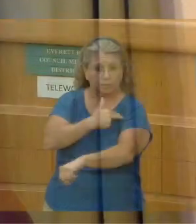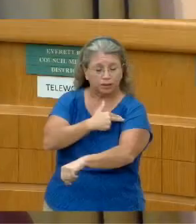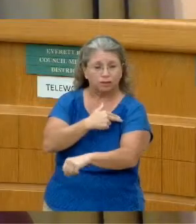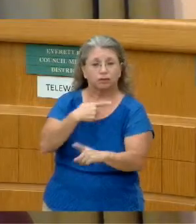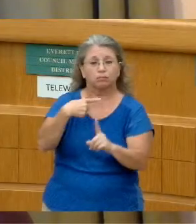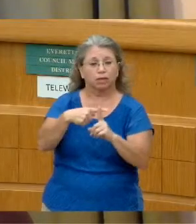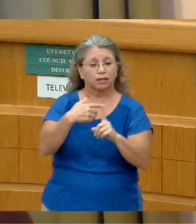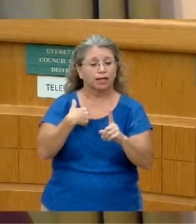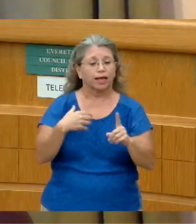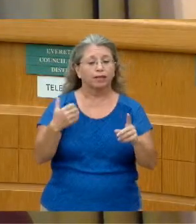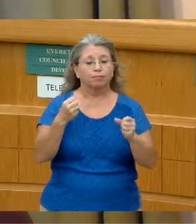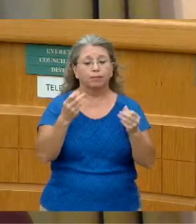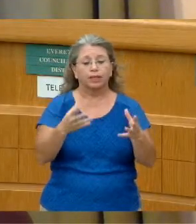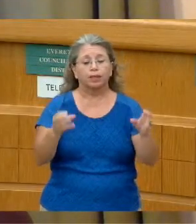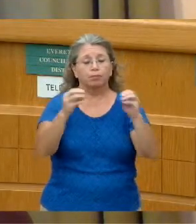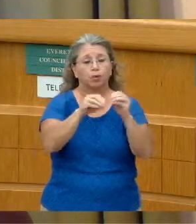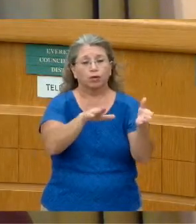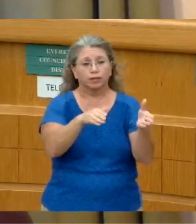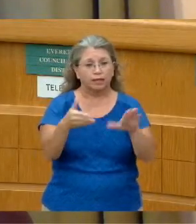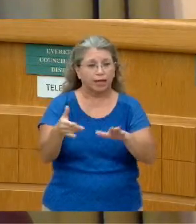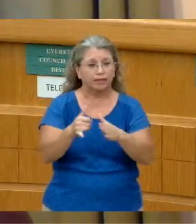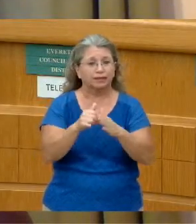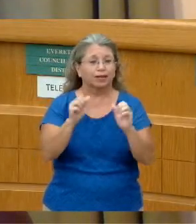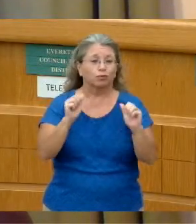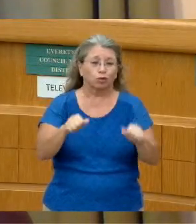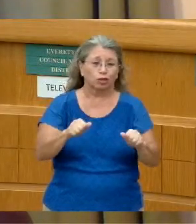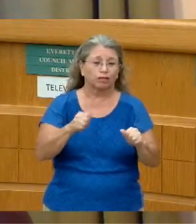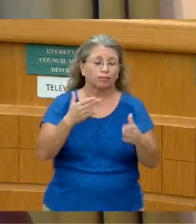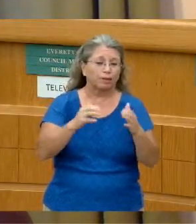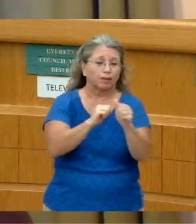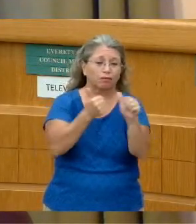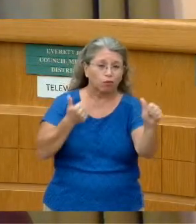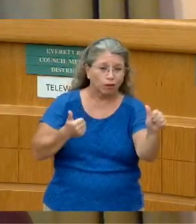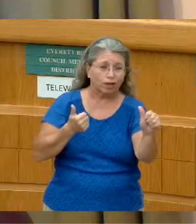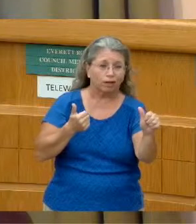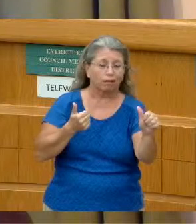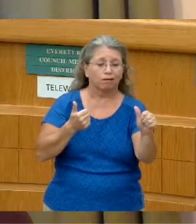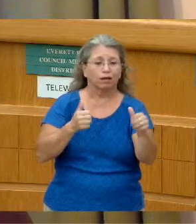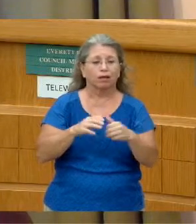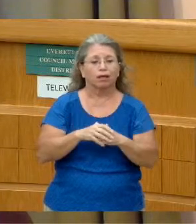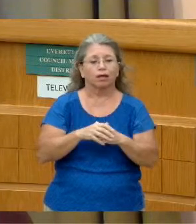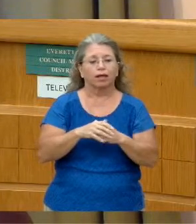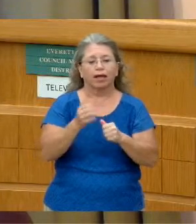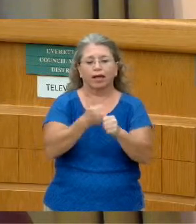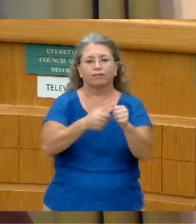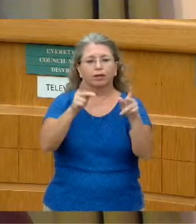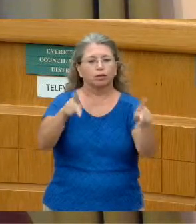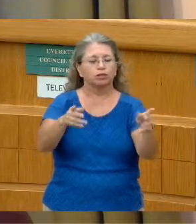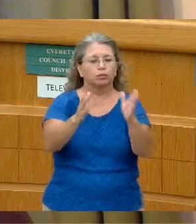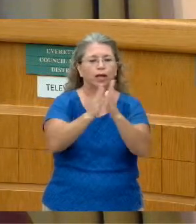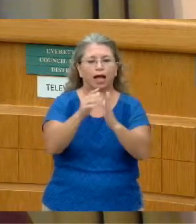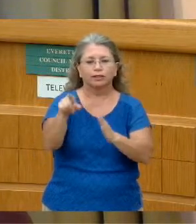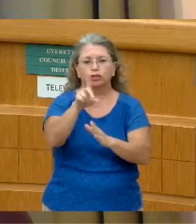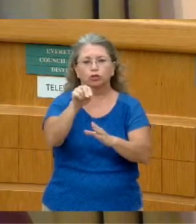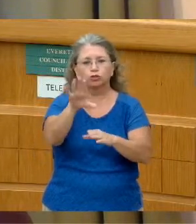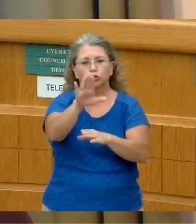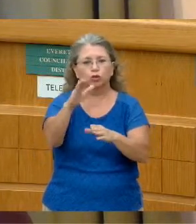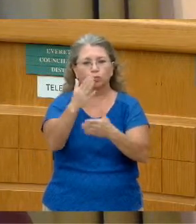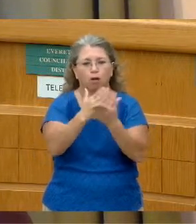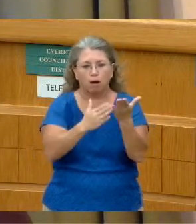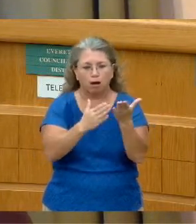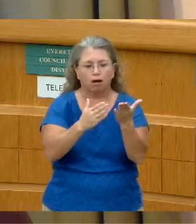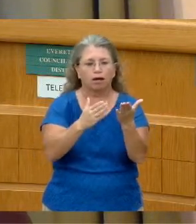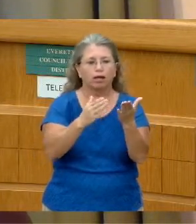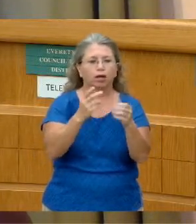prevented. Everyone was asked to do their part, wear their mask when out in public. If we had all done this, we should not